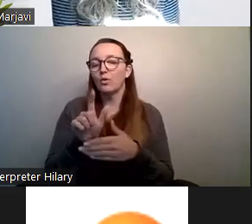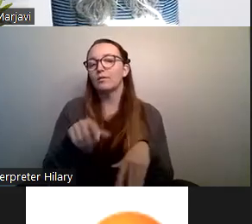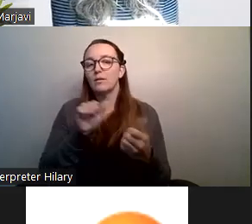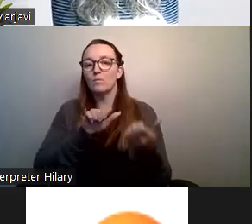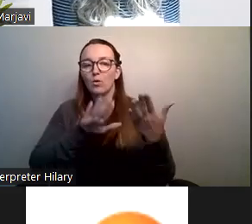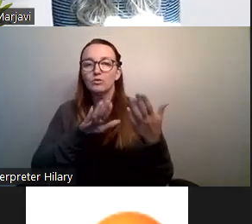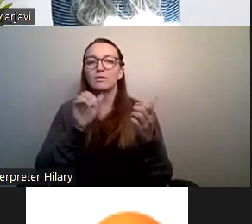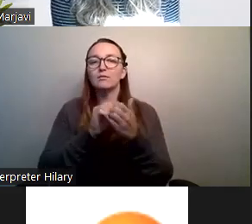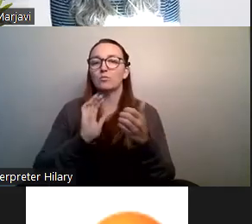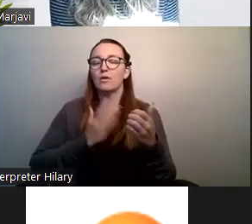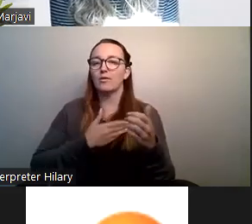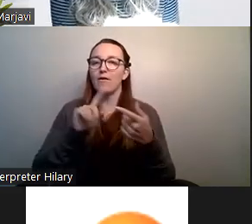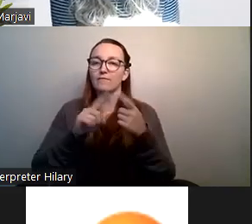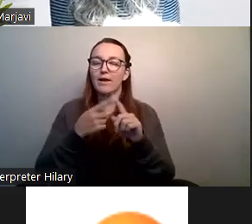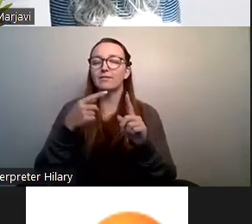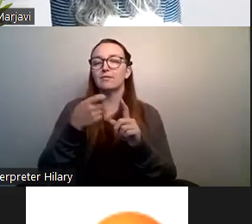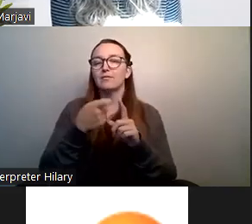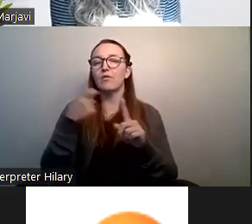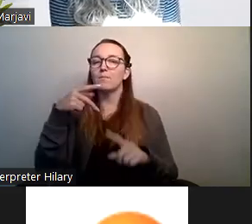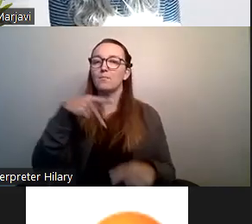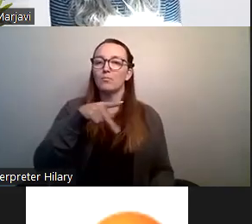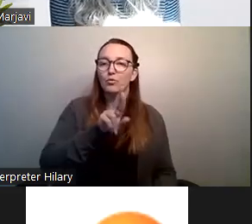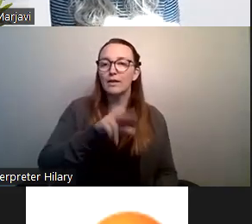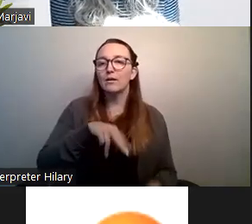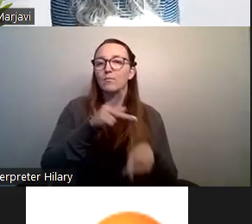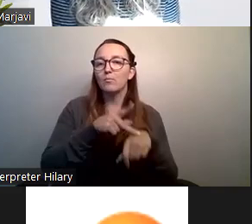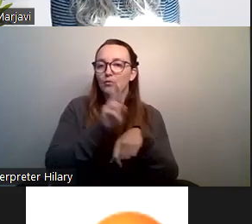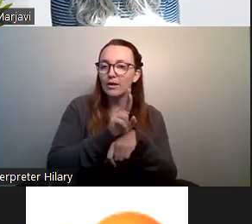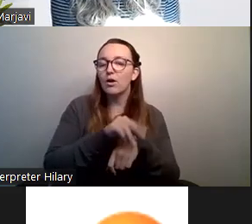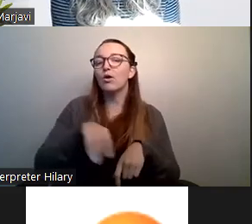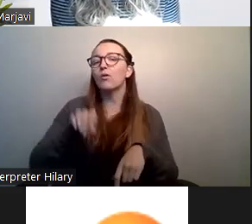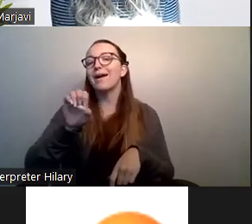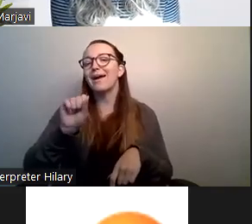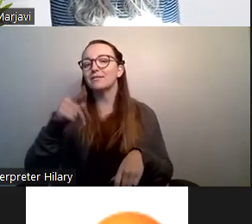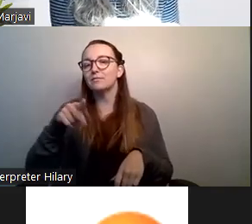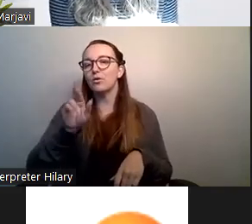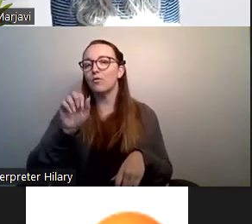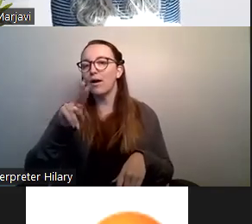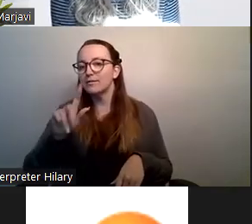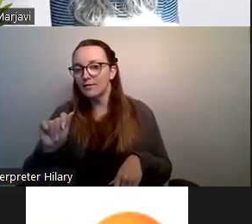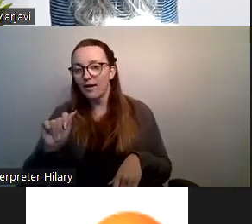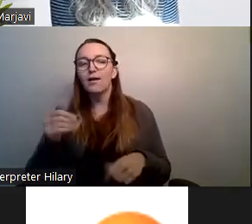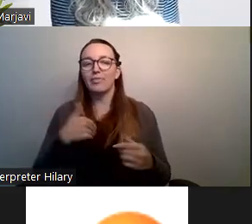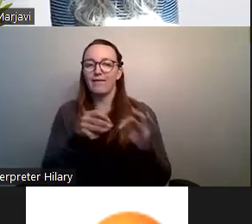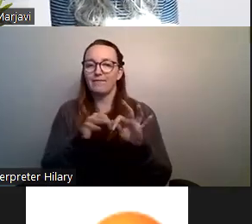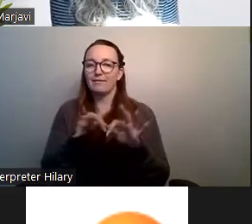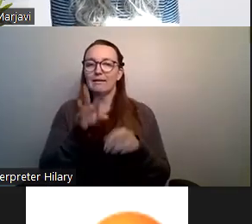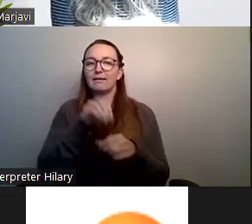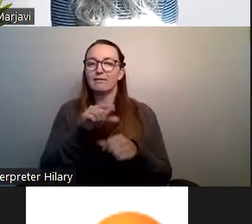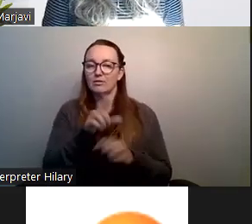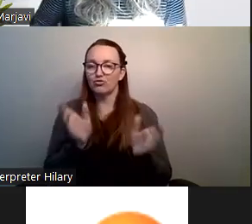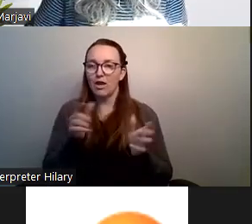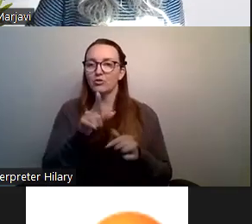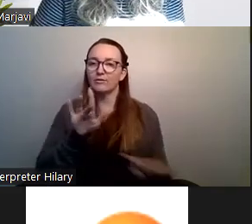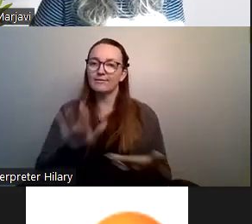from Puerto Rico and from Esperanza. So definitely join us. There's the link in the chat. You can click there and